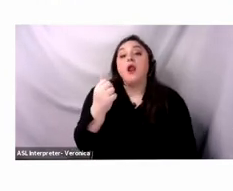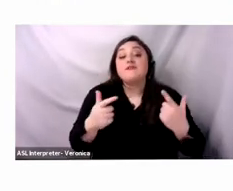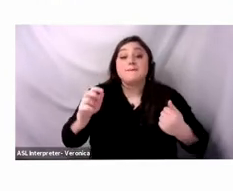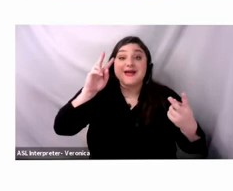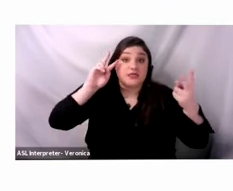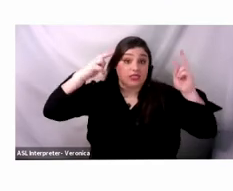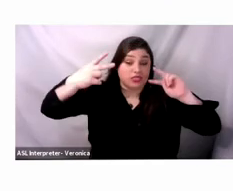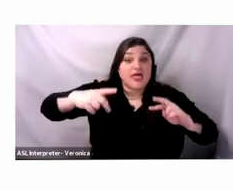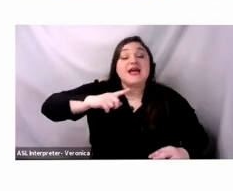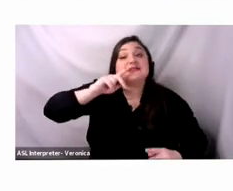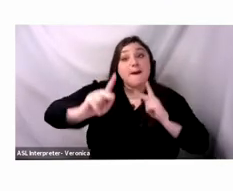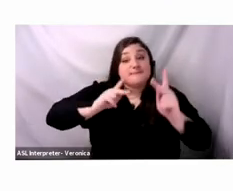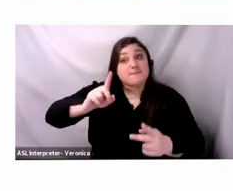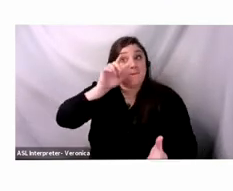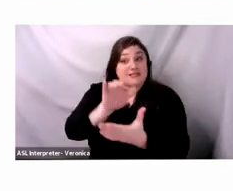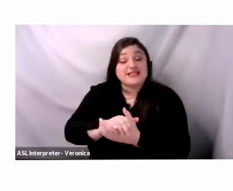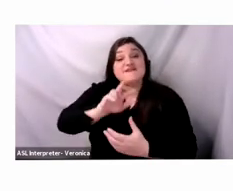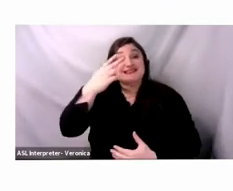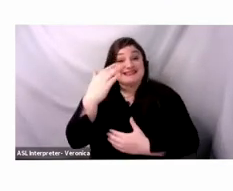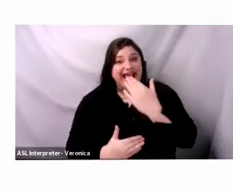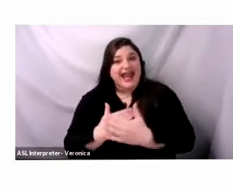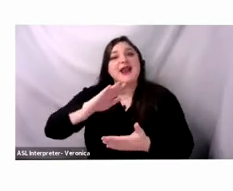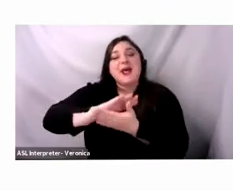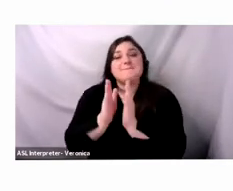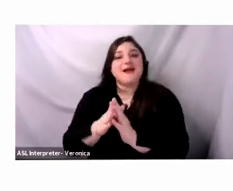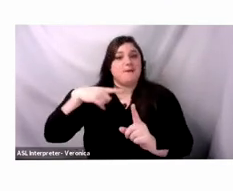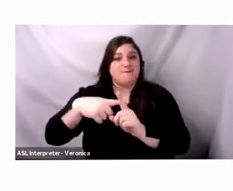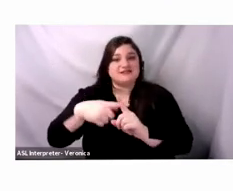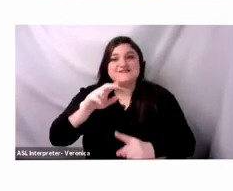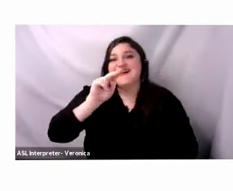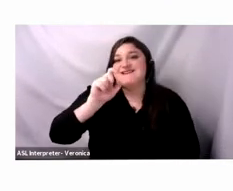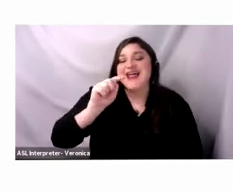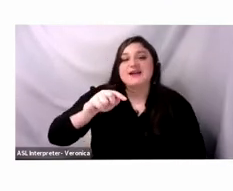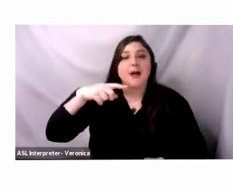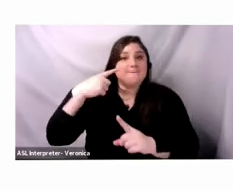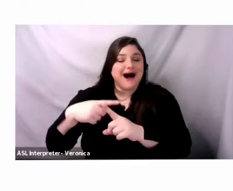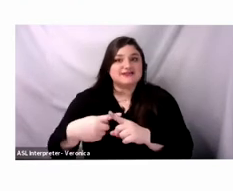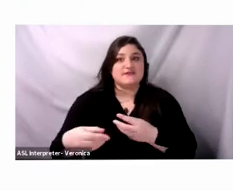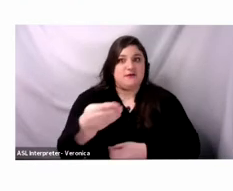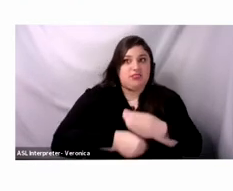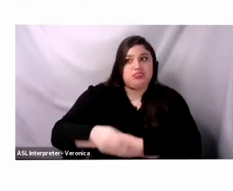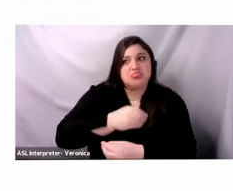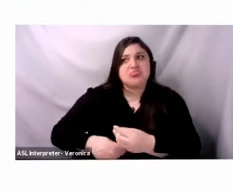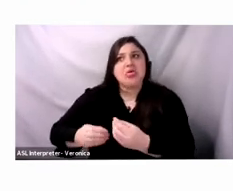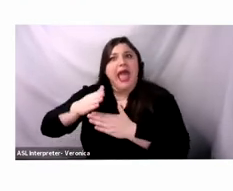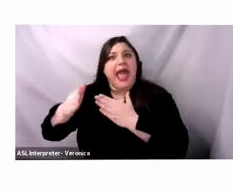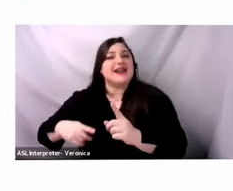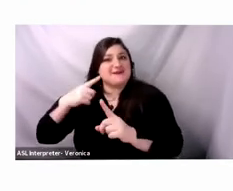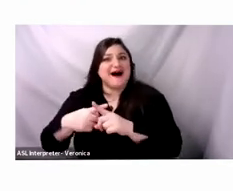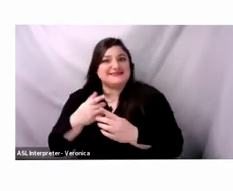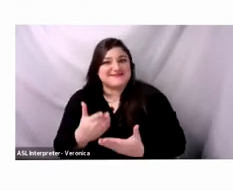is a net positive because it will stop fast fashion brands from coming to countries like Ghana, and that this will force the fast fashion industry to